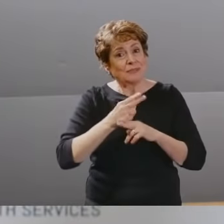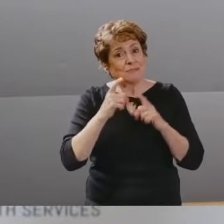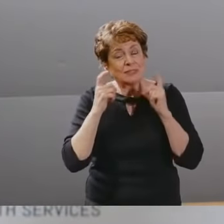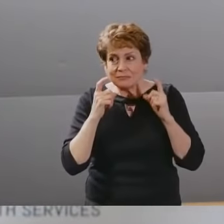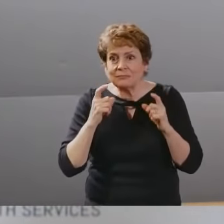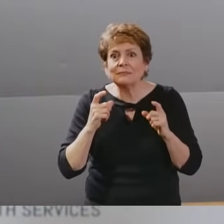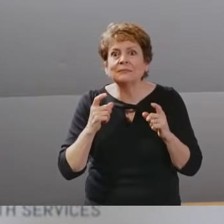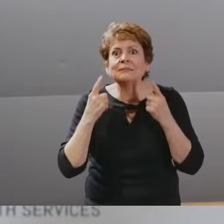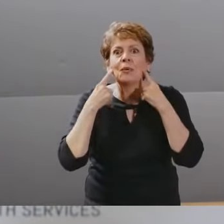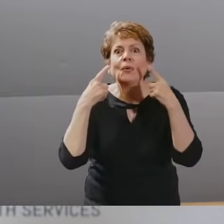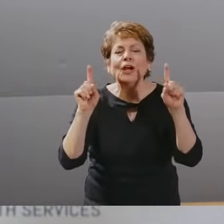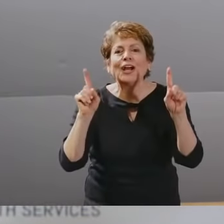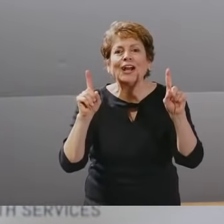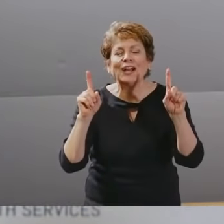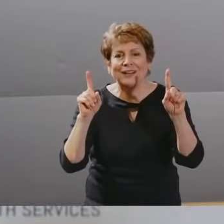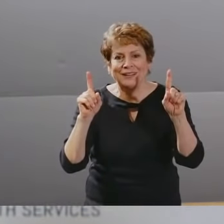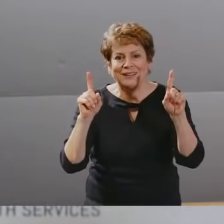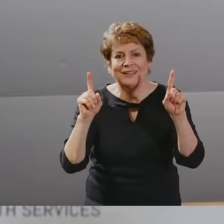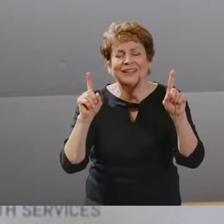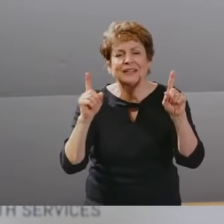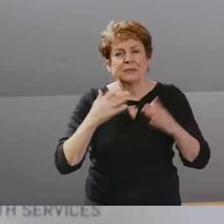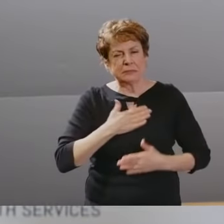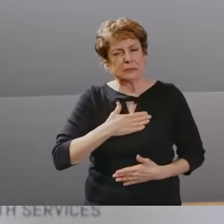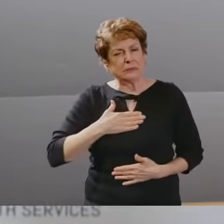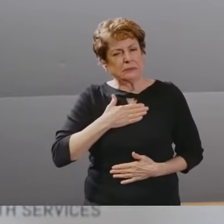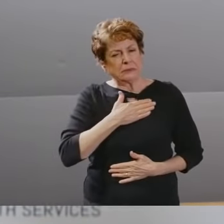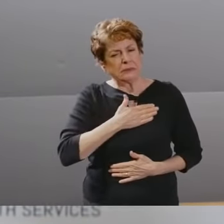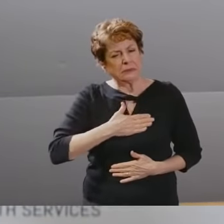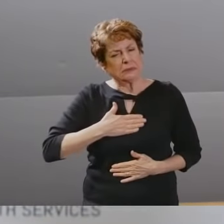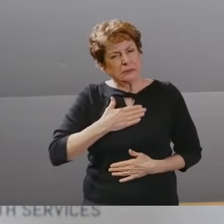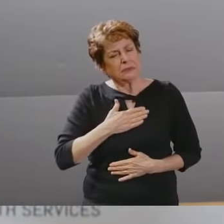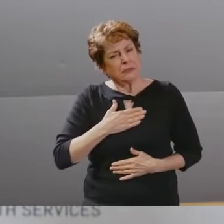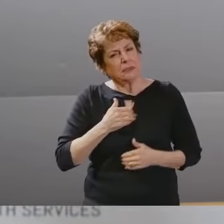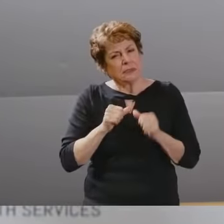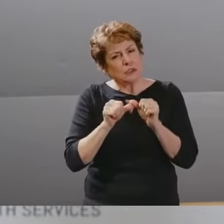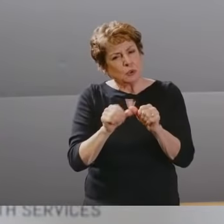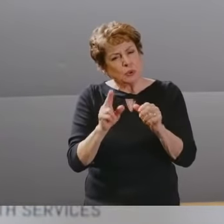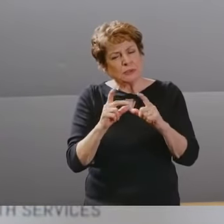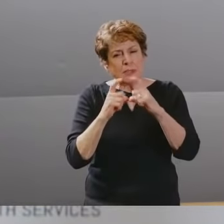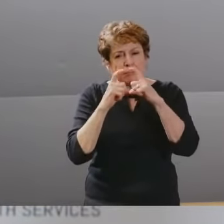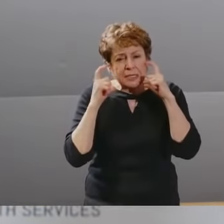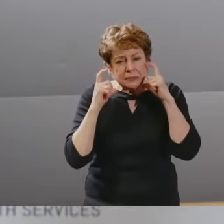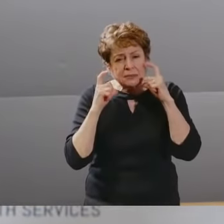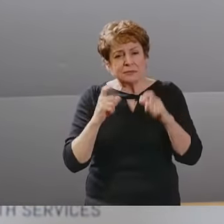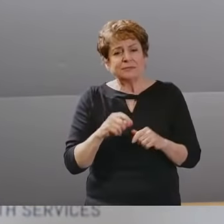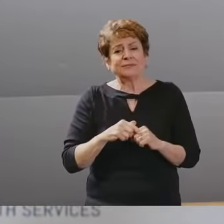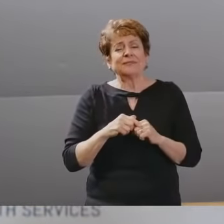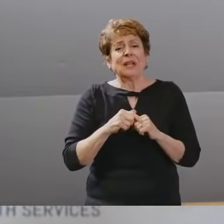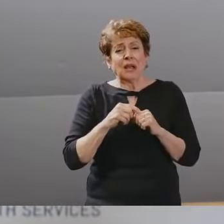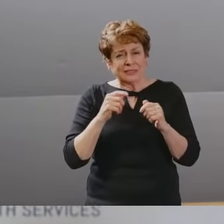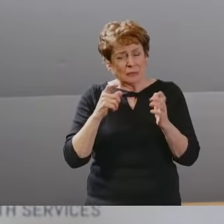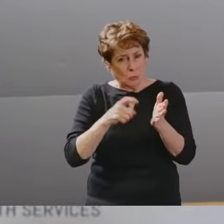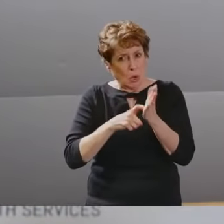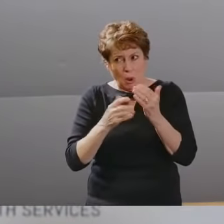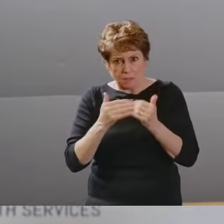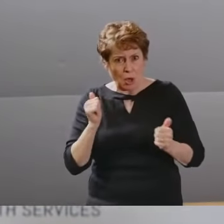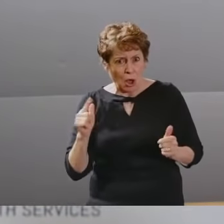Please wear them. They are required nearly everywhere in Arizona, outside your